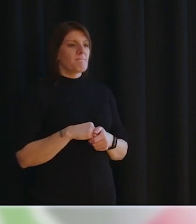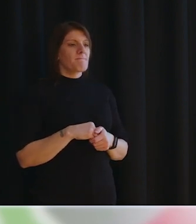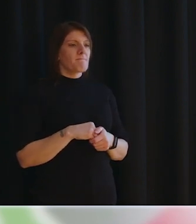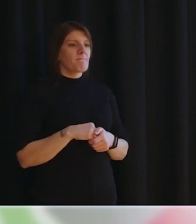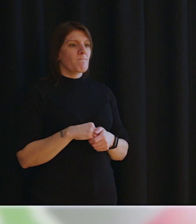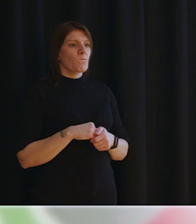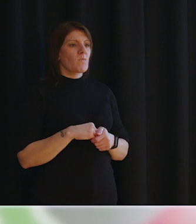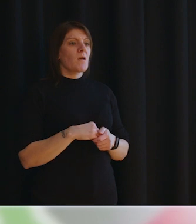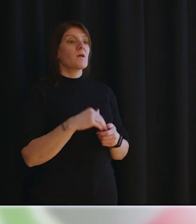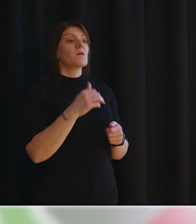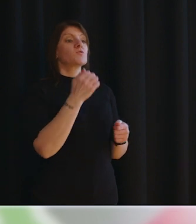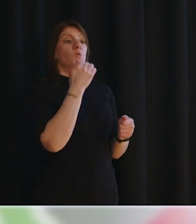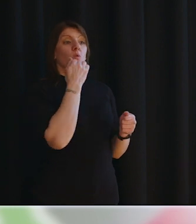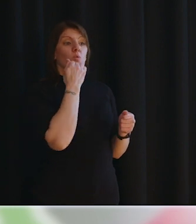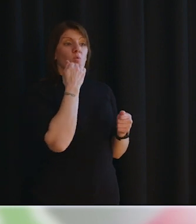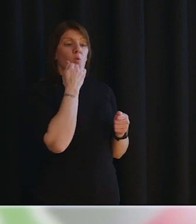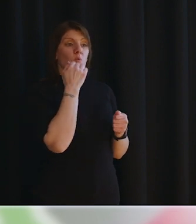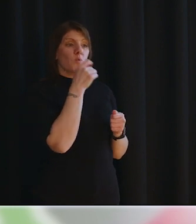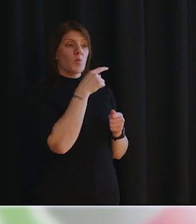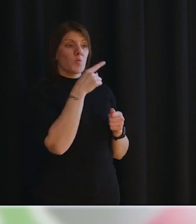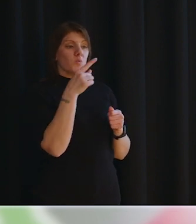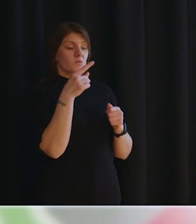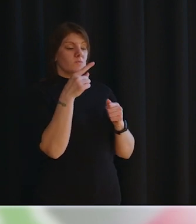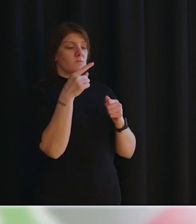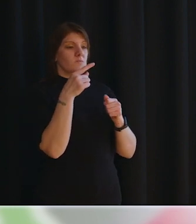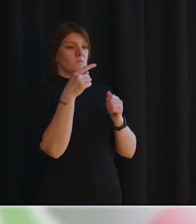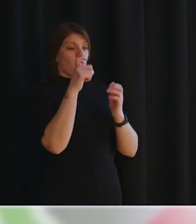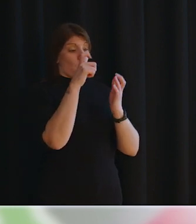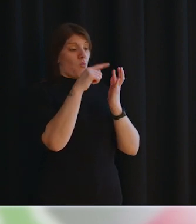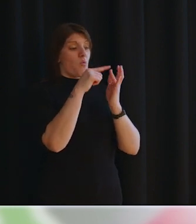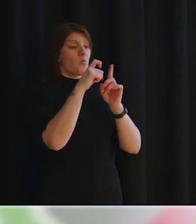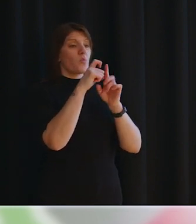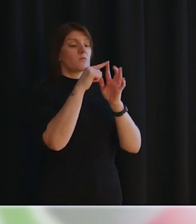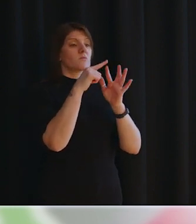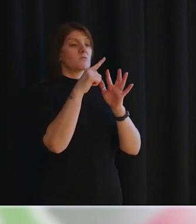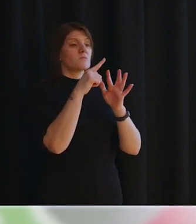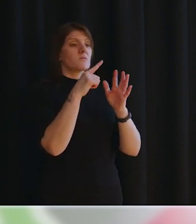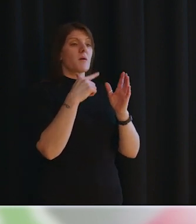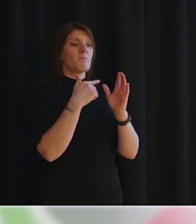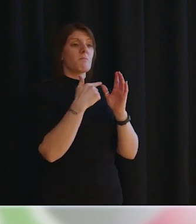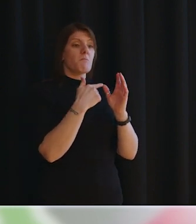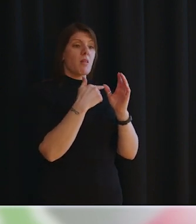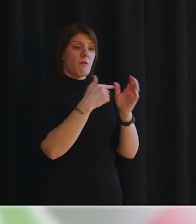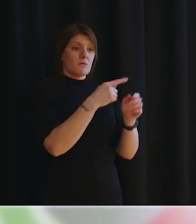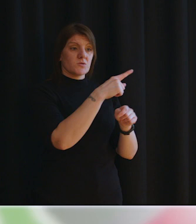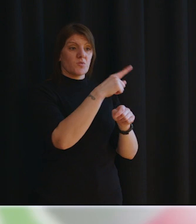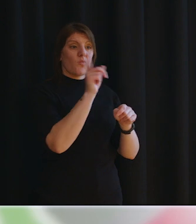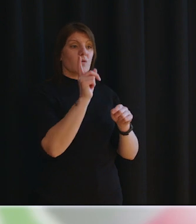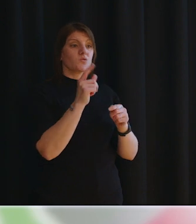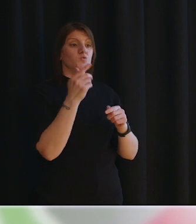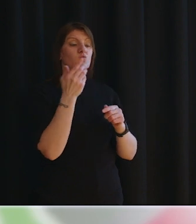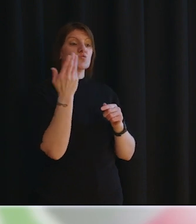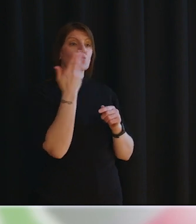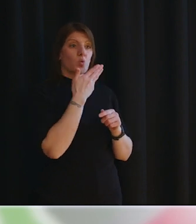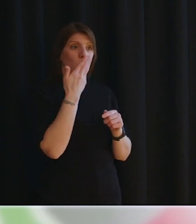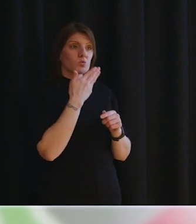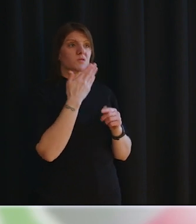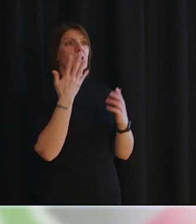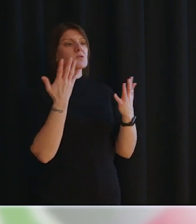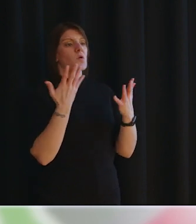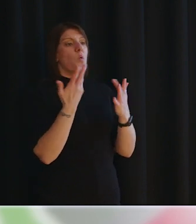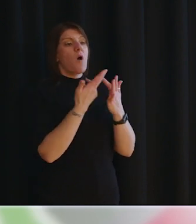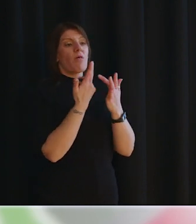So the code applies to not just schools, but other institutions as well. So